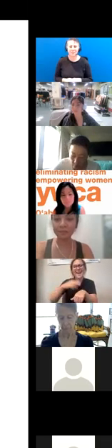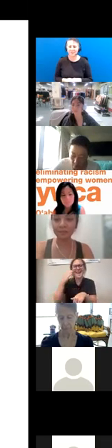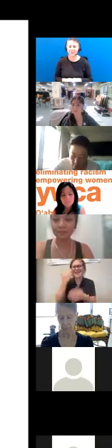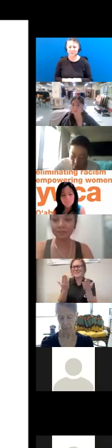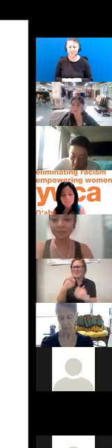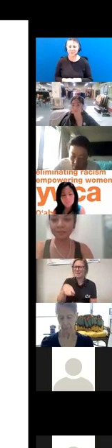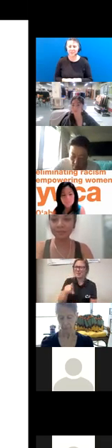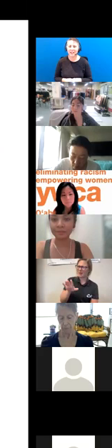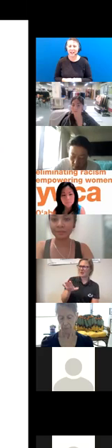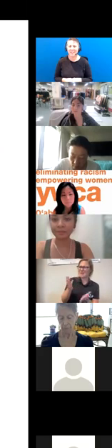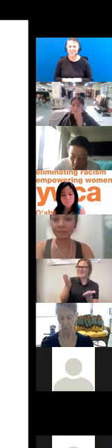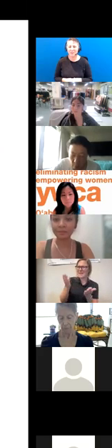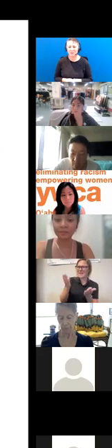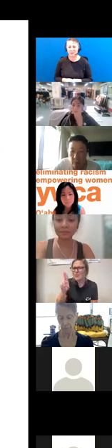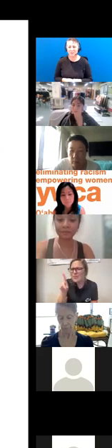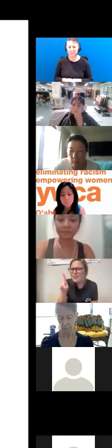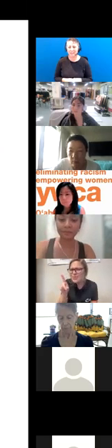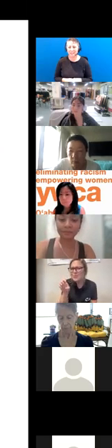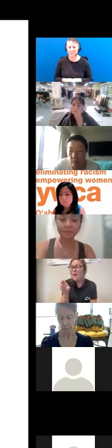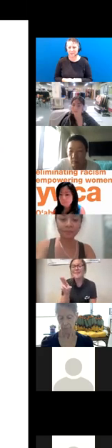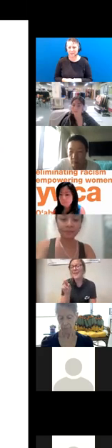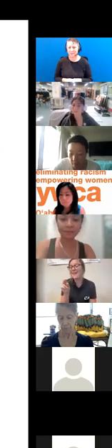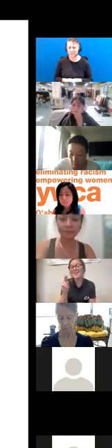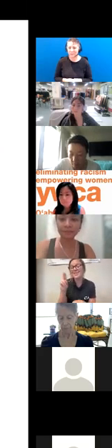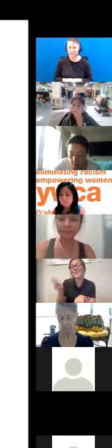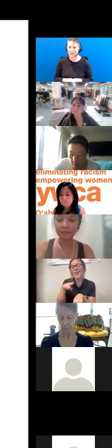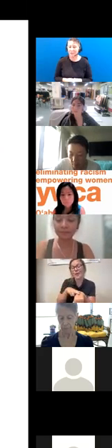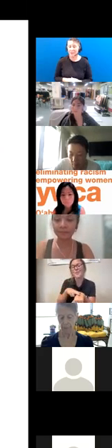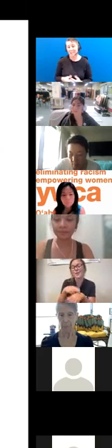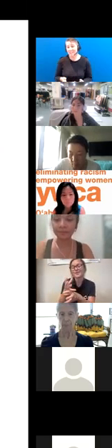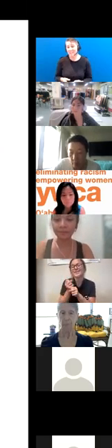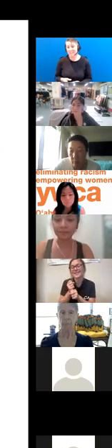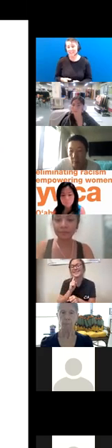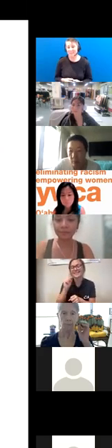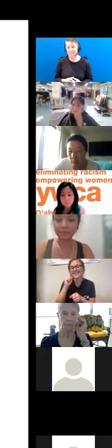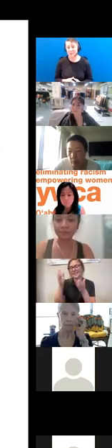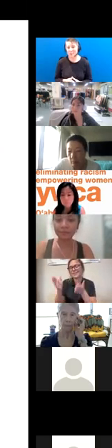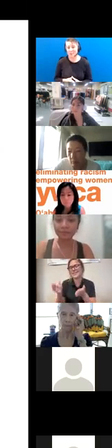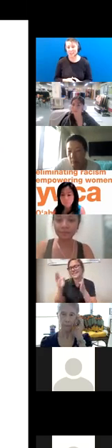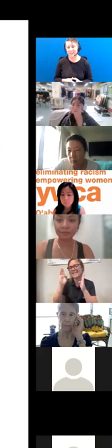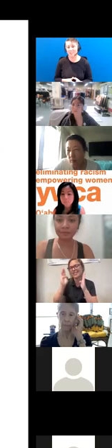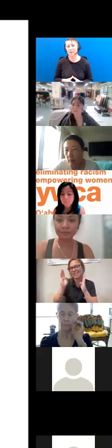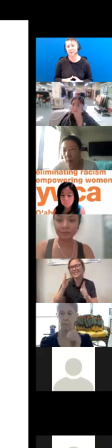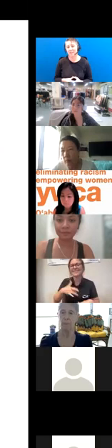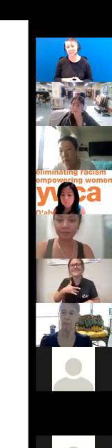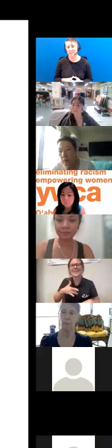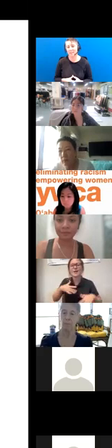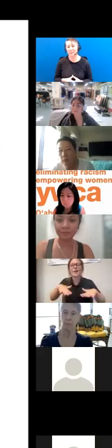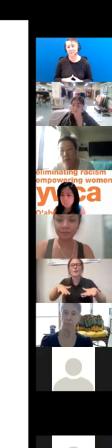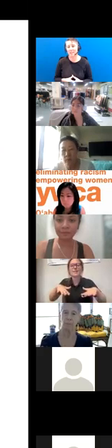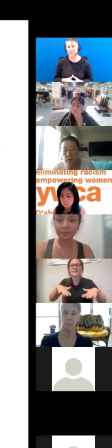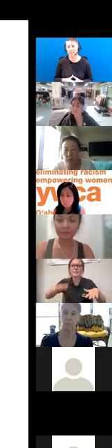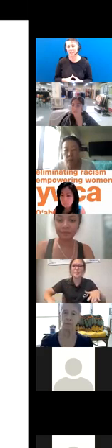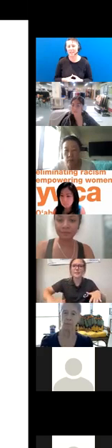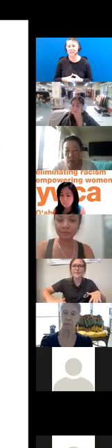is also very normal. I know maybe people think that it's a bit rude, but it isn't in deaf culture. That is a way to get